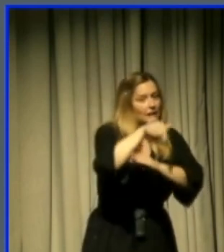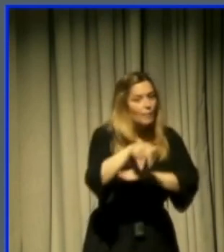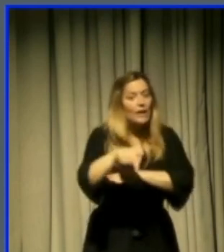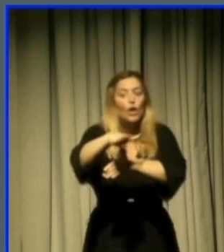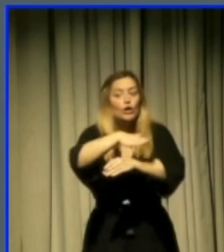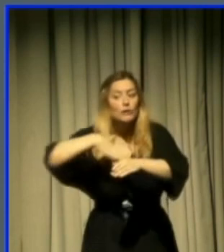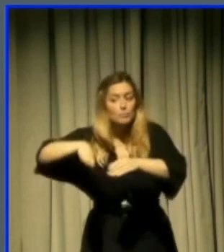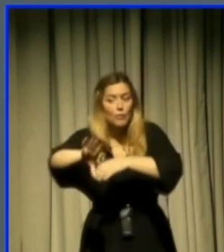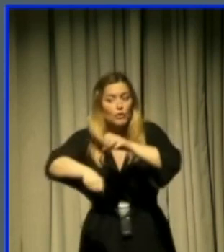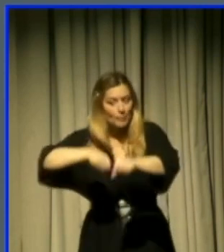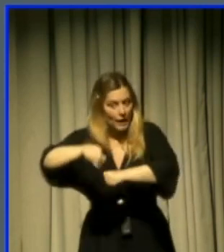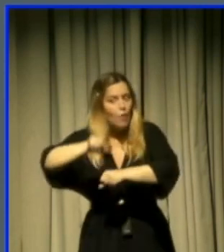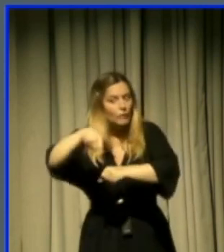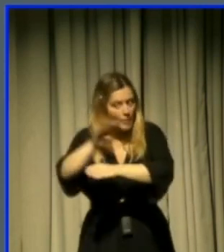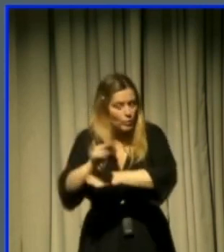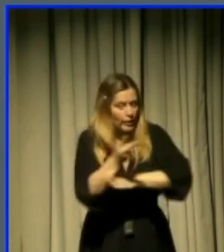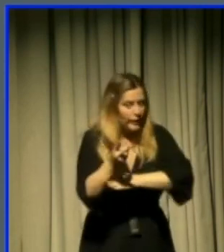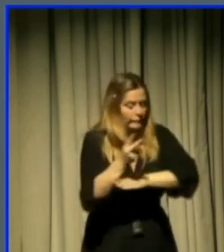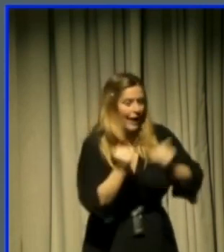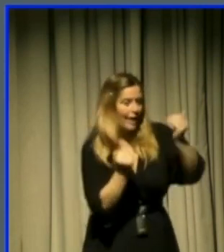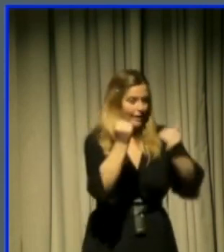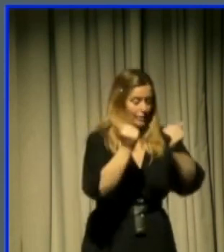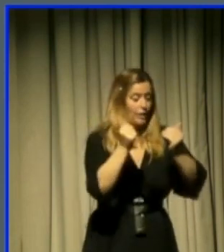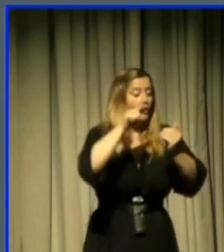other hand, feeding the global monoculture that they are,